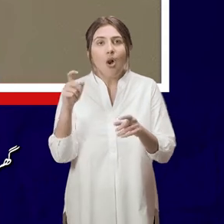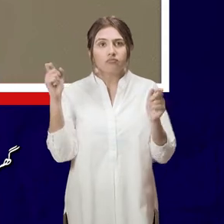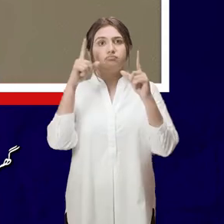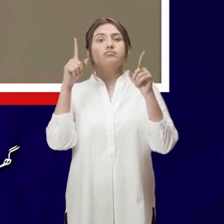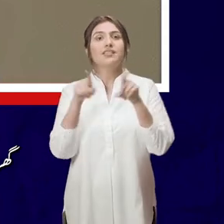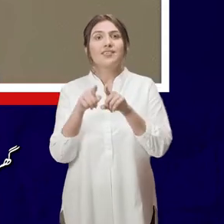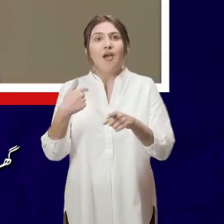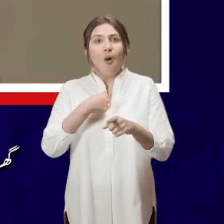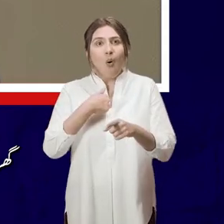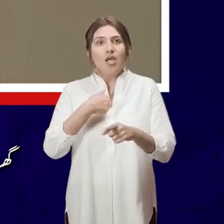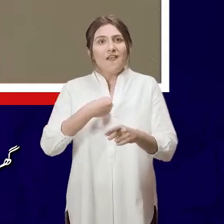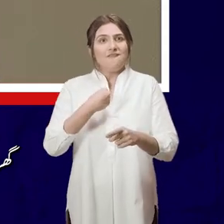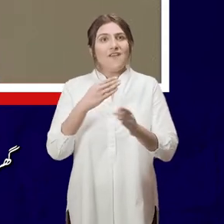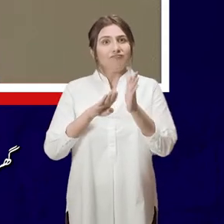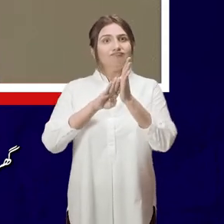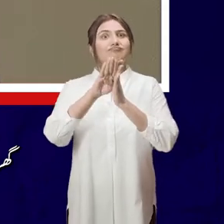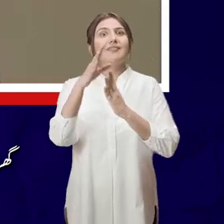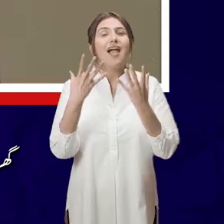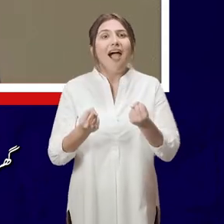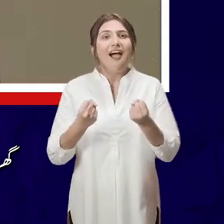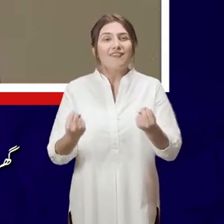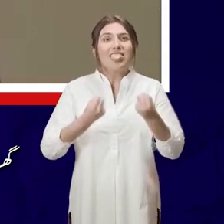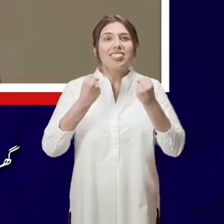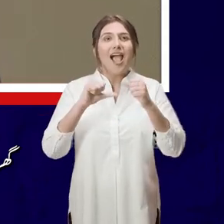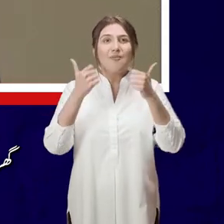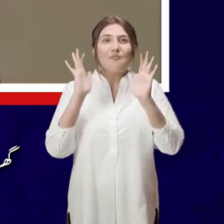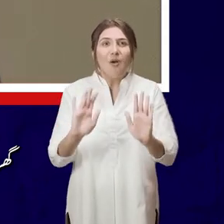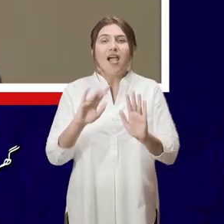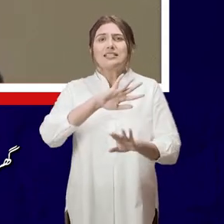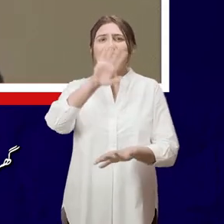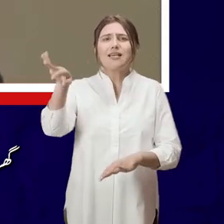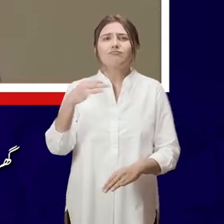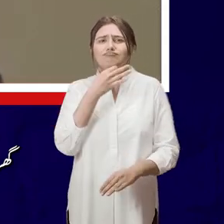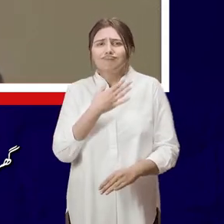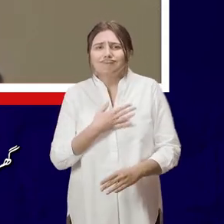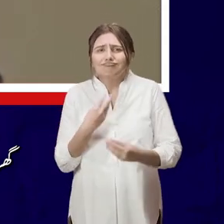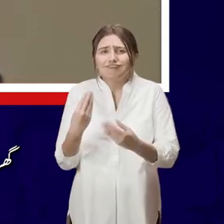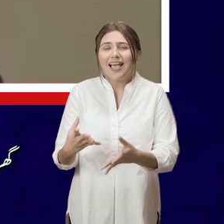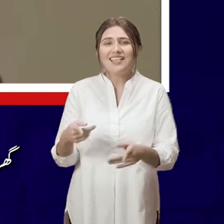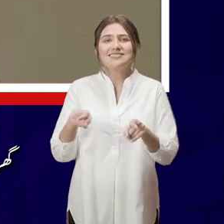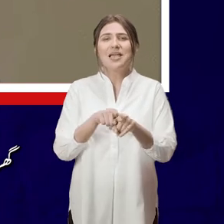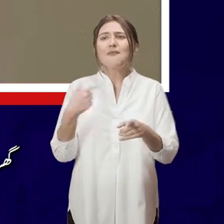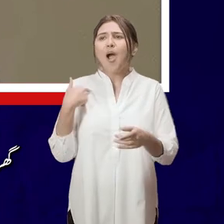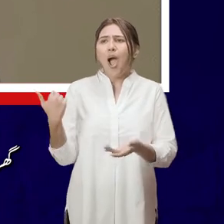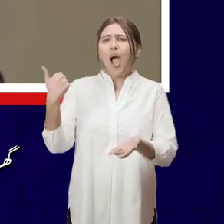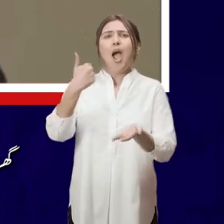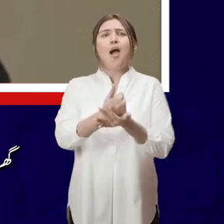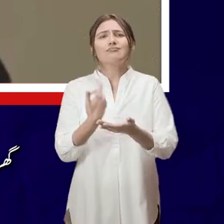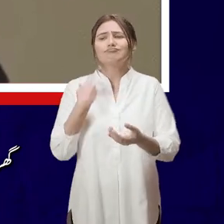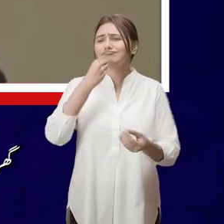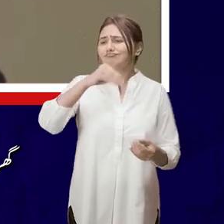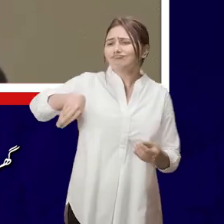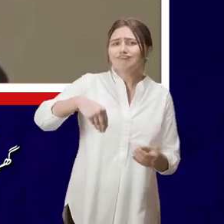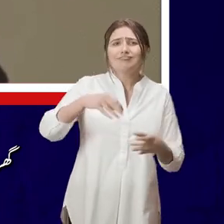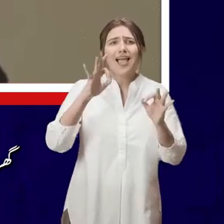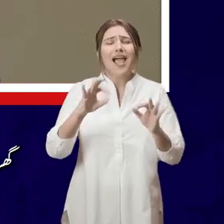were elevated. Suddenly everybody kind of, you know, started to pay them respect. They were sitting on the platform. They would cook and they would give it